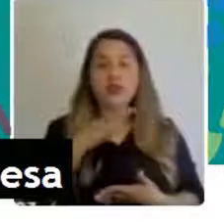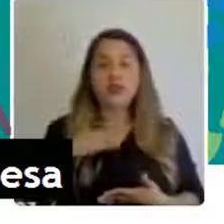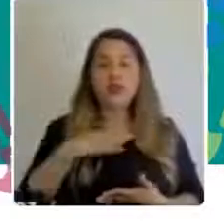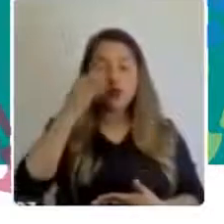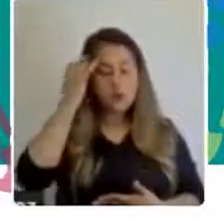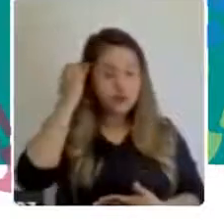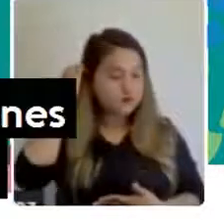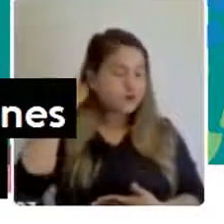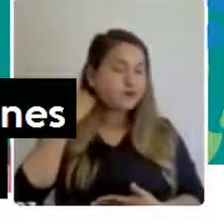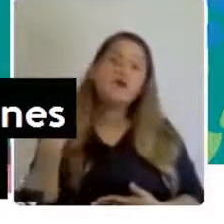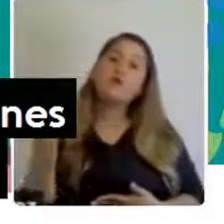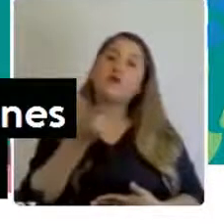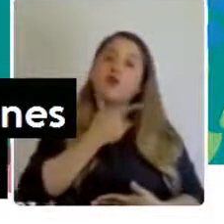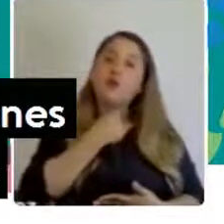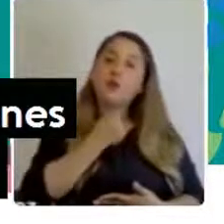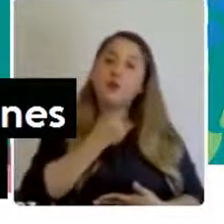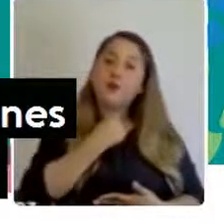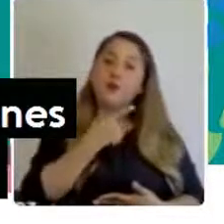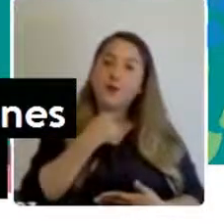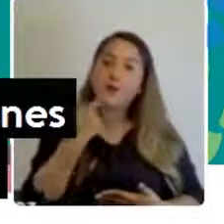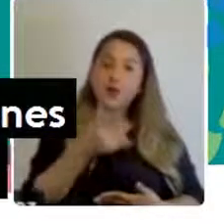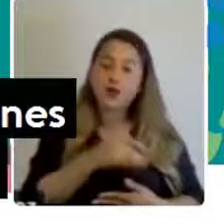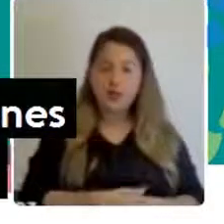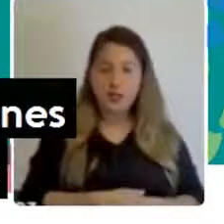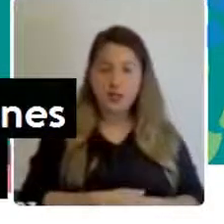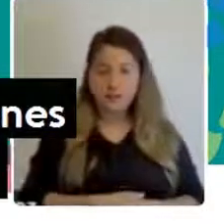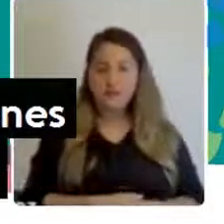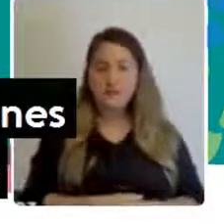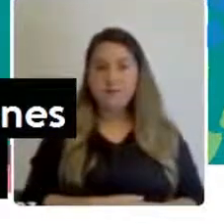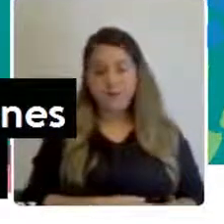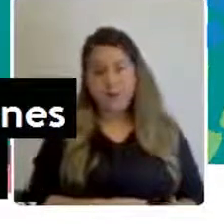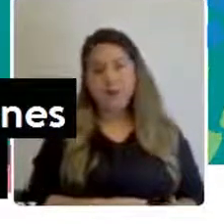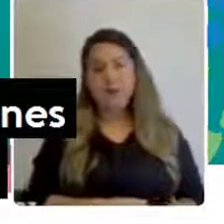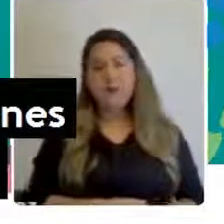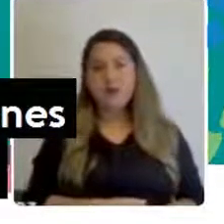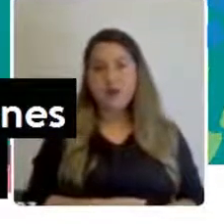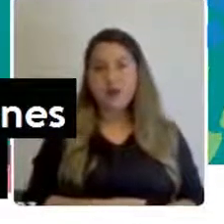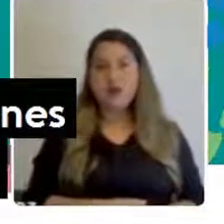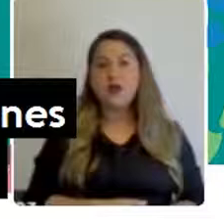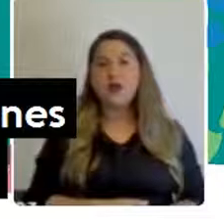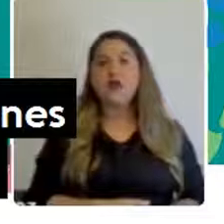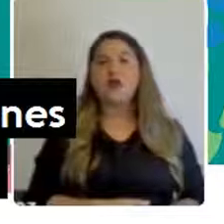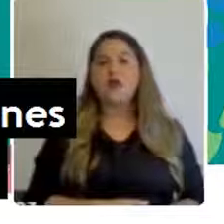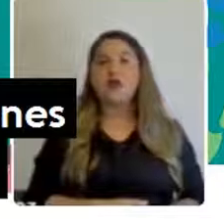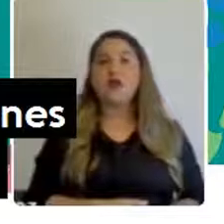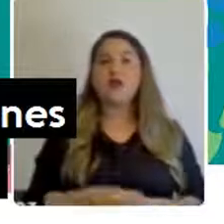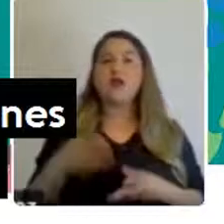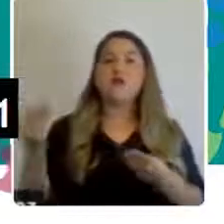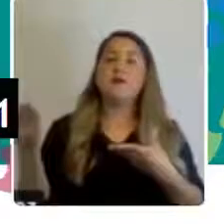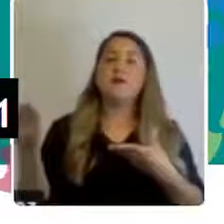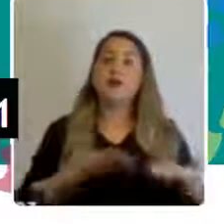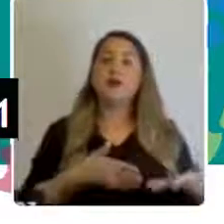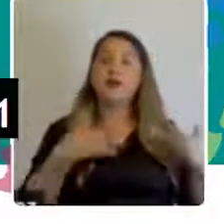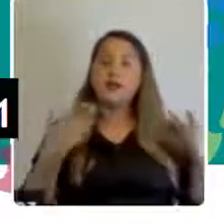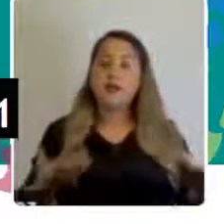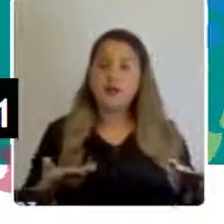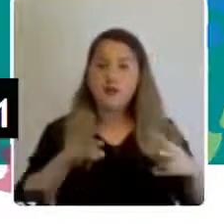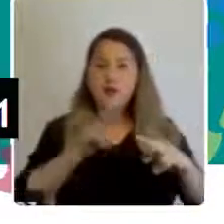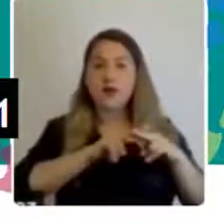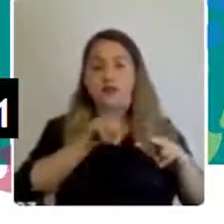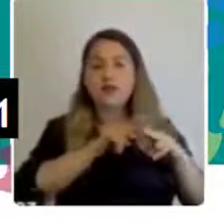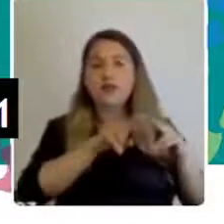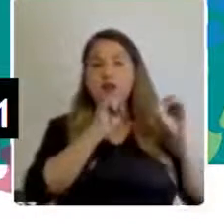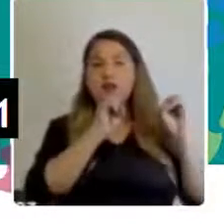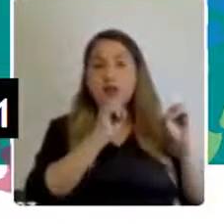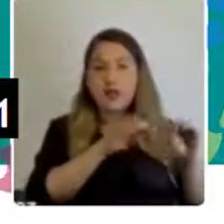are interested. We are organizing each year trainings on undiagnosed diseases.